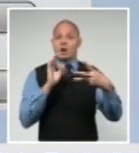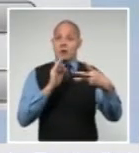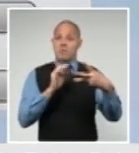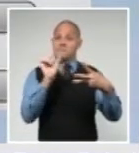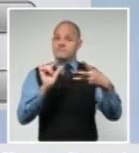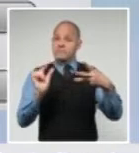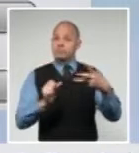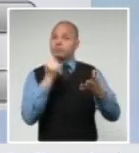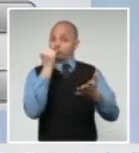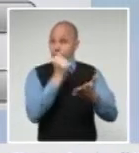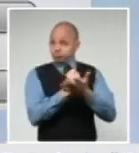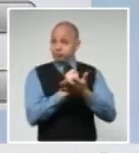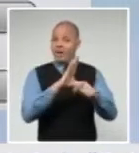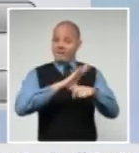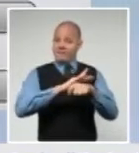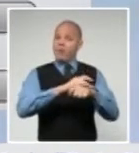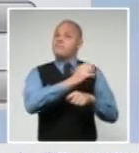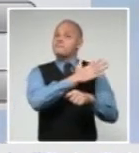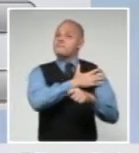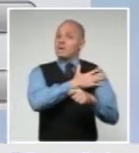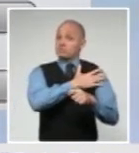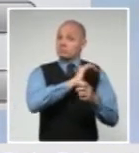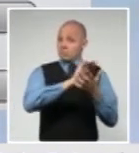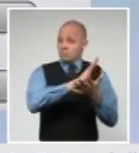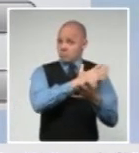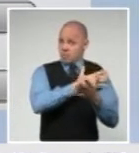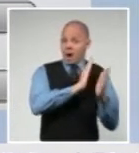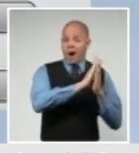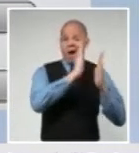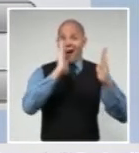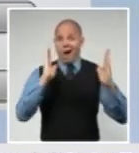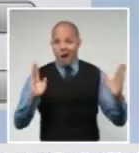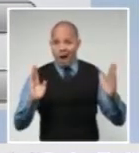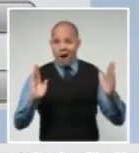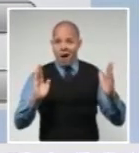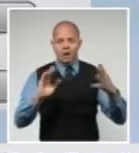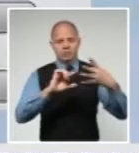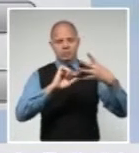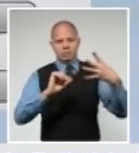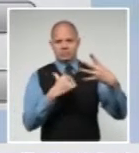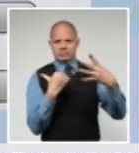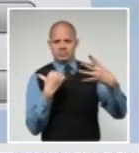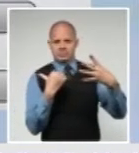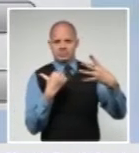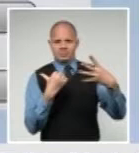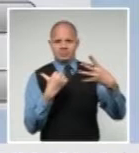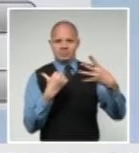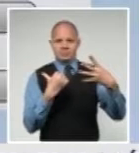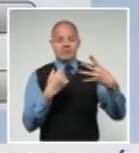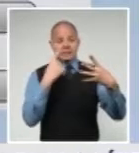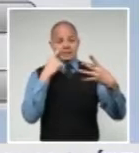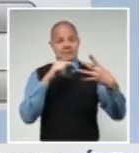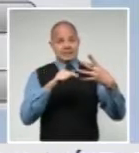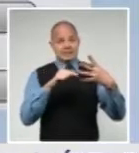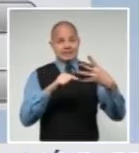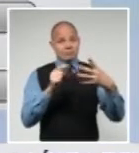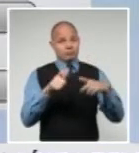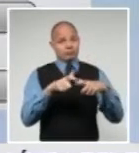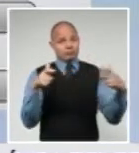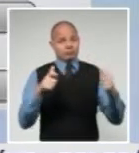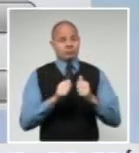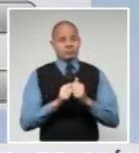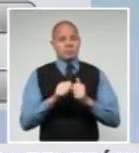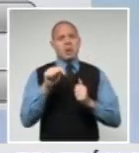country's provinces were tested depending on its epidemiological complexity. Pinar del Rio processed